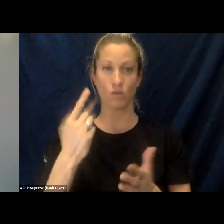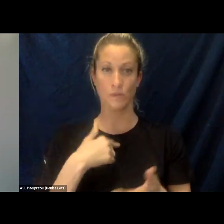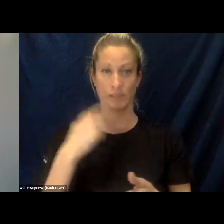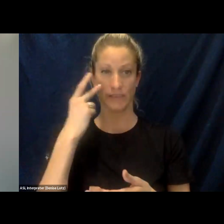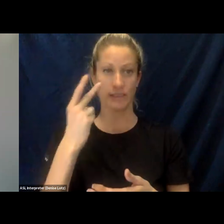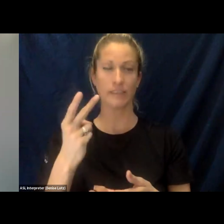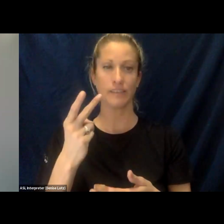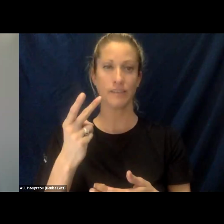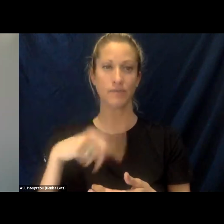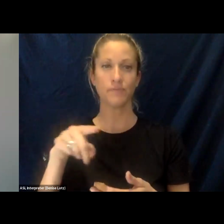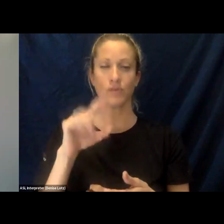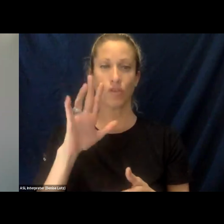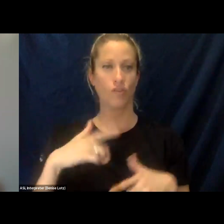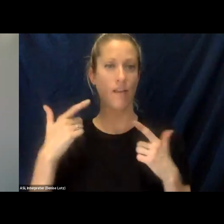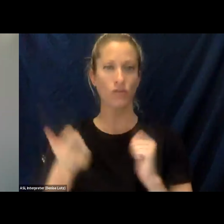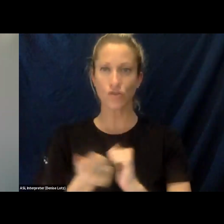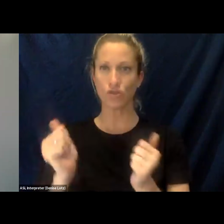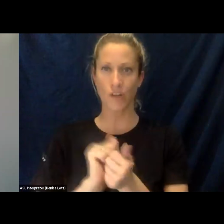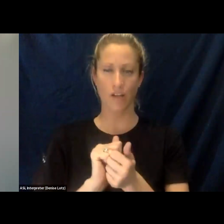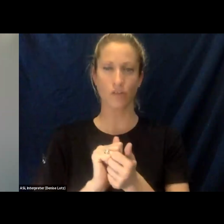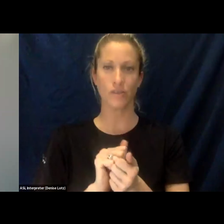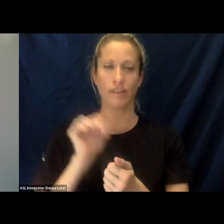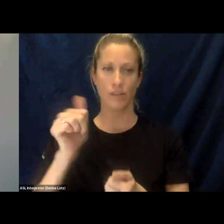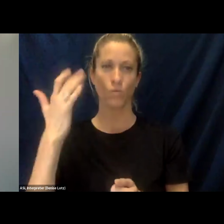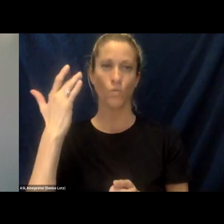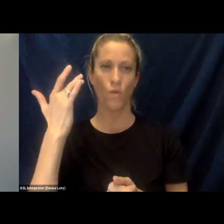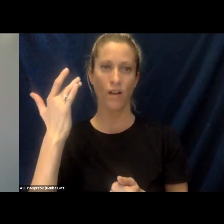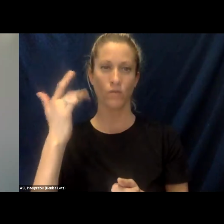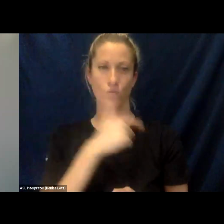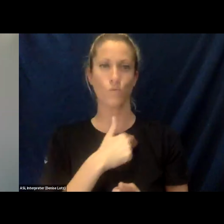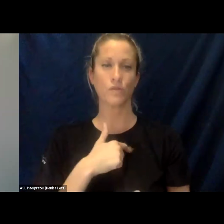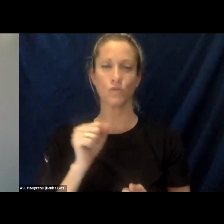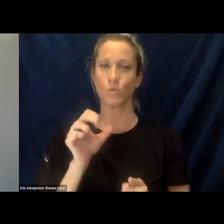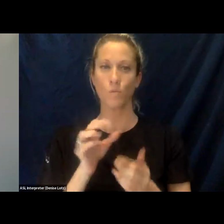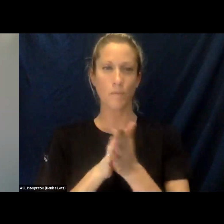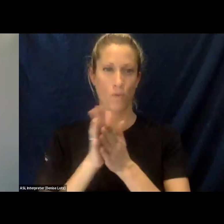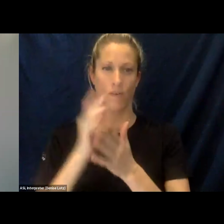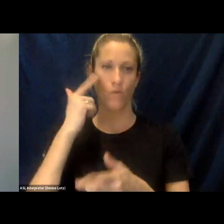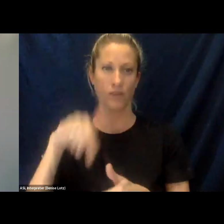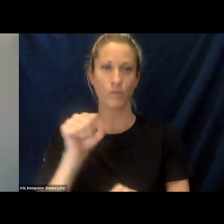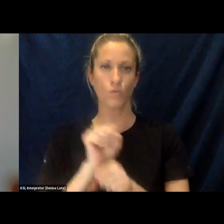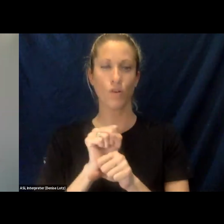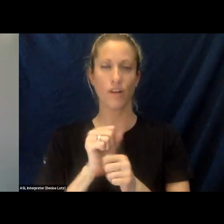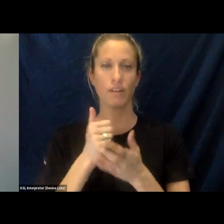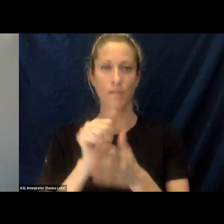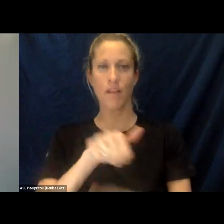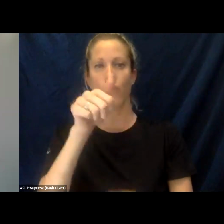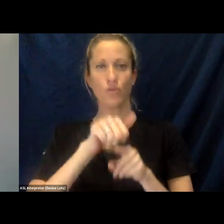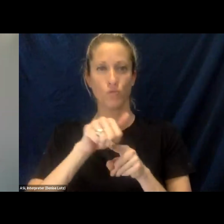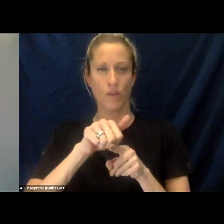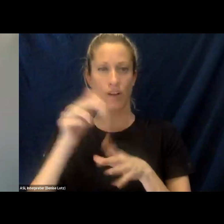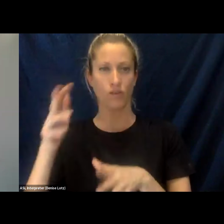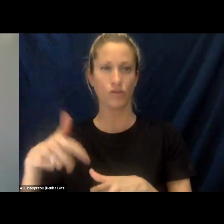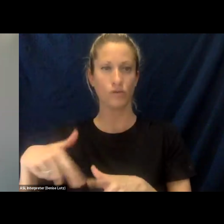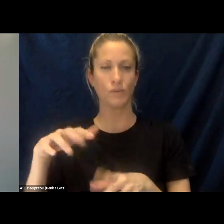people, their lives are changed. And that's why we are just so motivated to do this work and help other trainers do this work